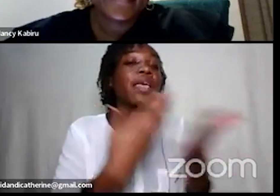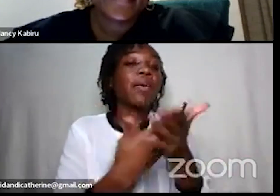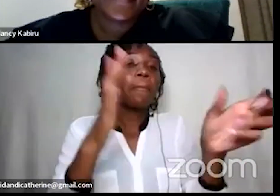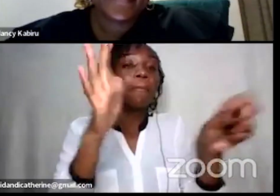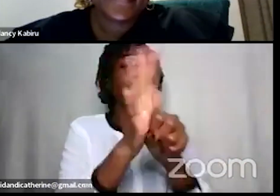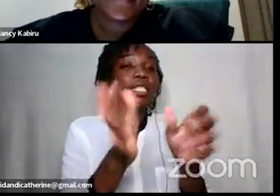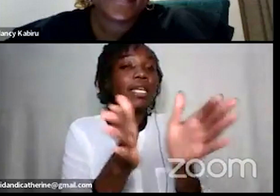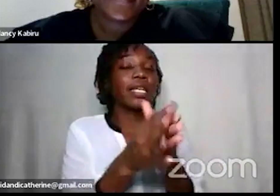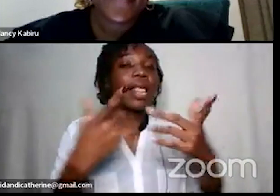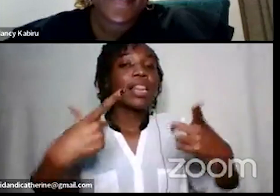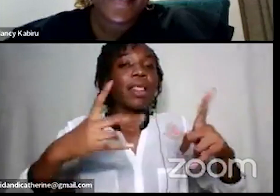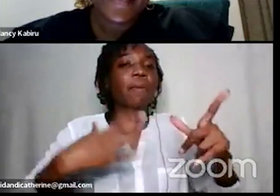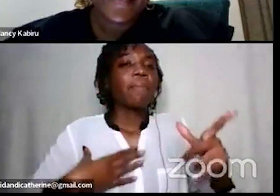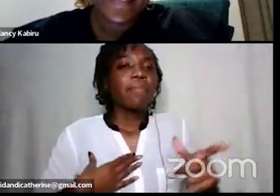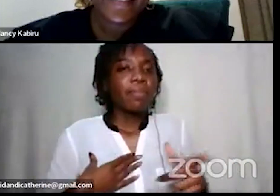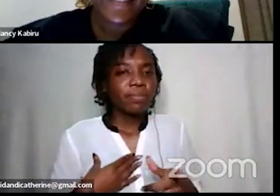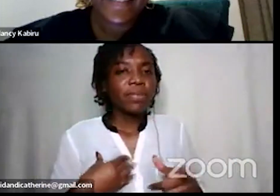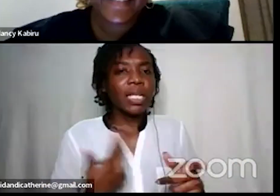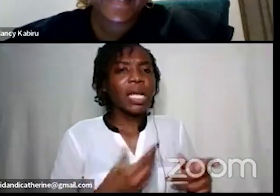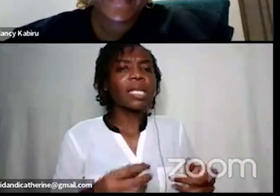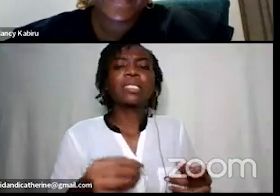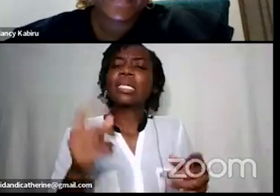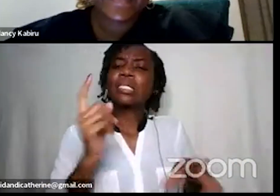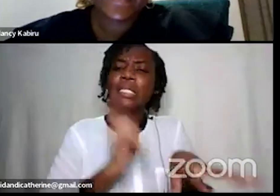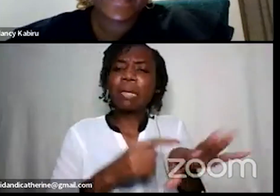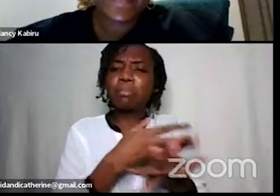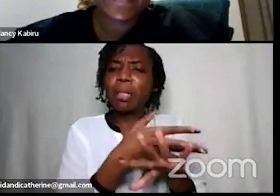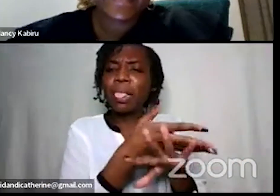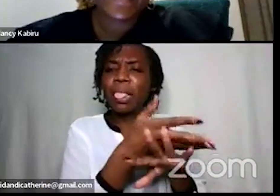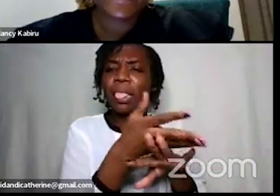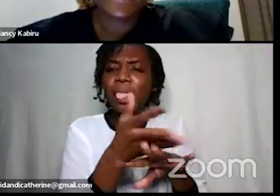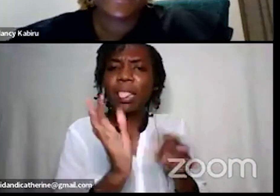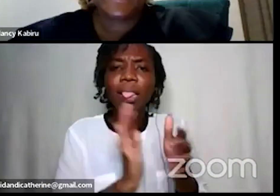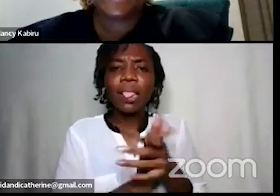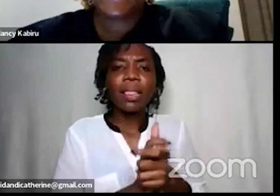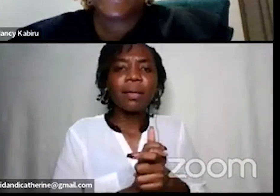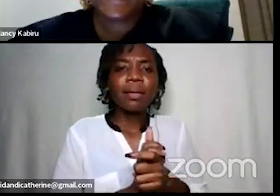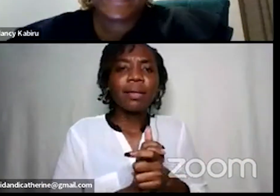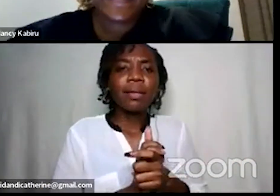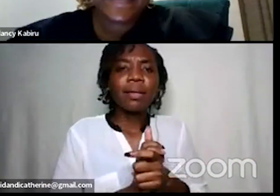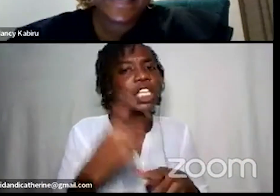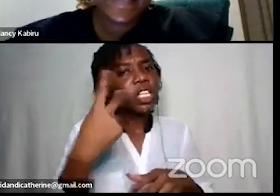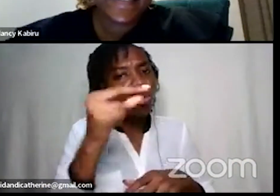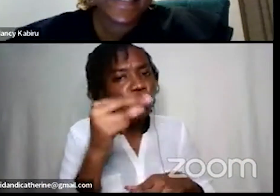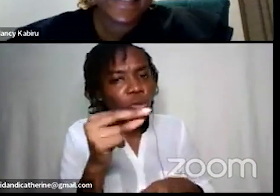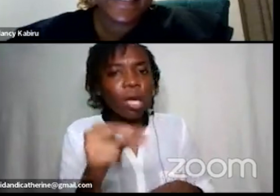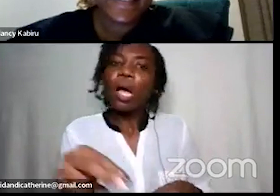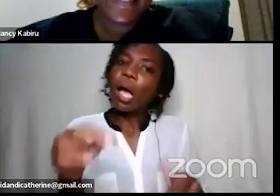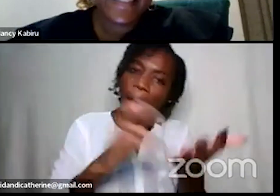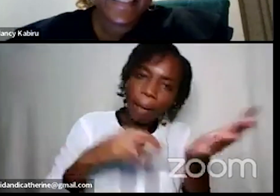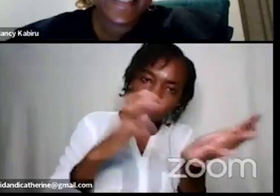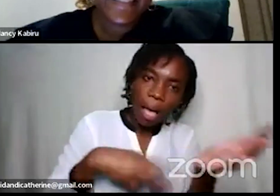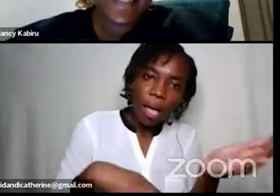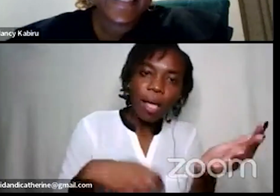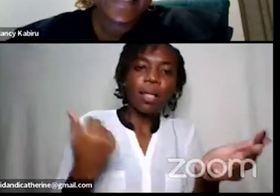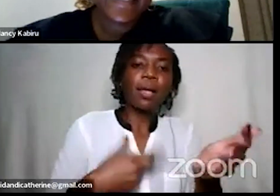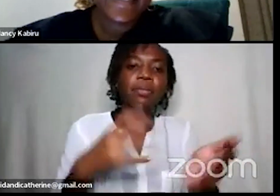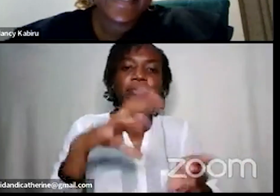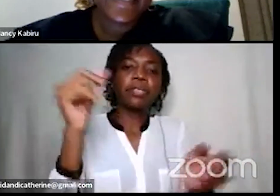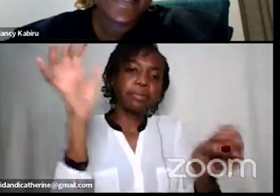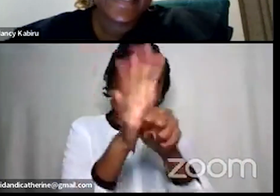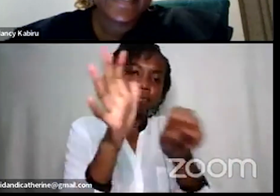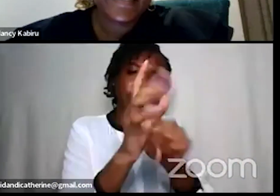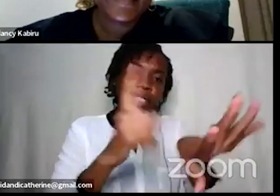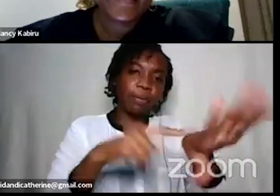quickly take this opportunity. We have eaten a lot of time, taken Kikuyu, Kamba, everything combined. We've taken a lot of time, so we apologize